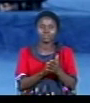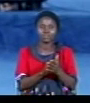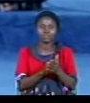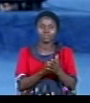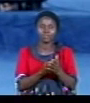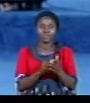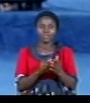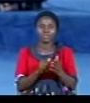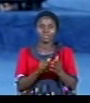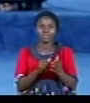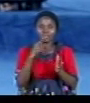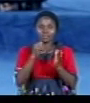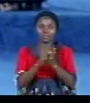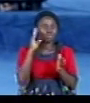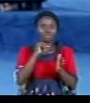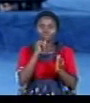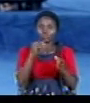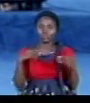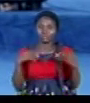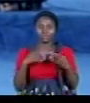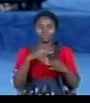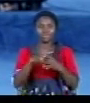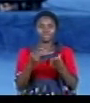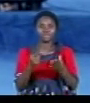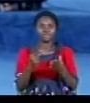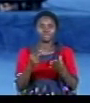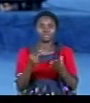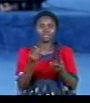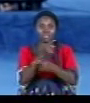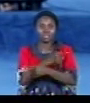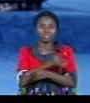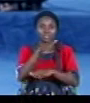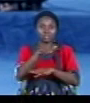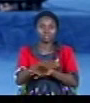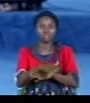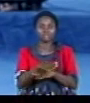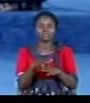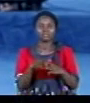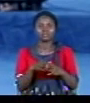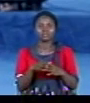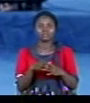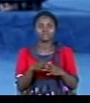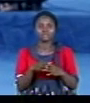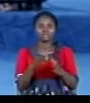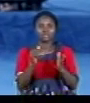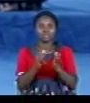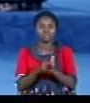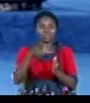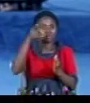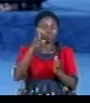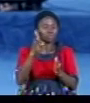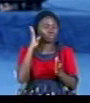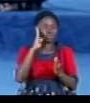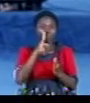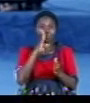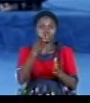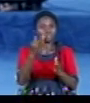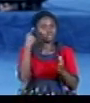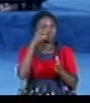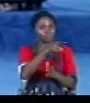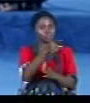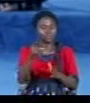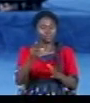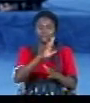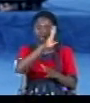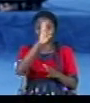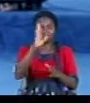In the day, in the night, through the darkest night, I'll be there. Never fear, I'll be there for you. Never fear, I will carry